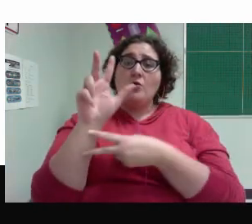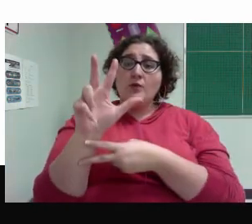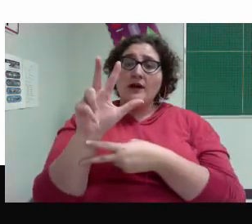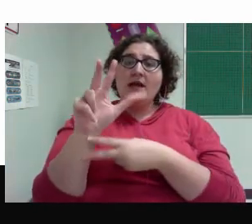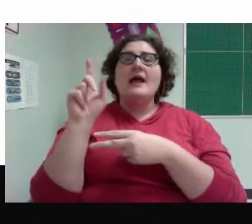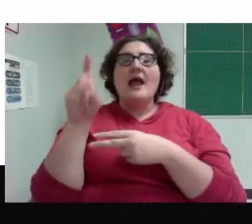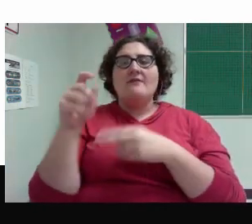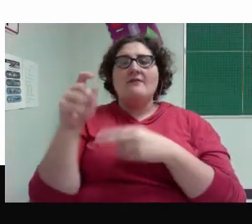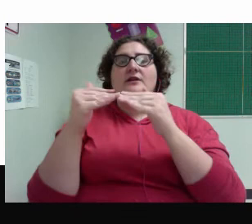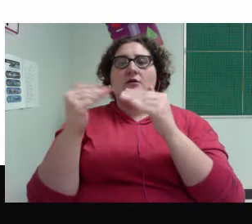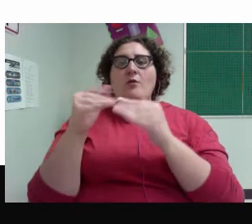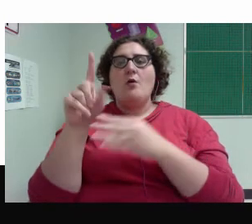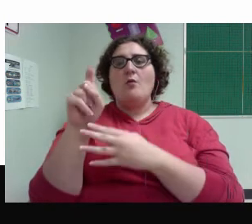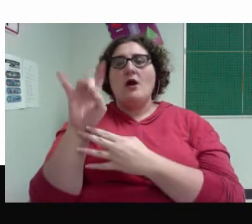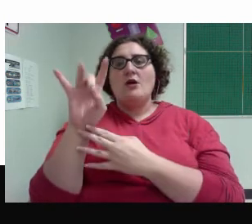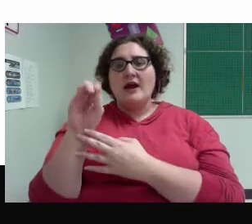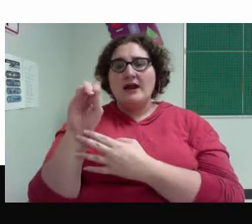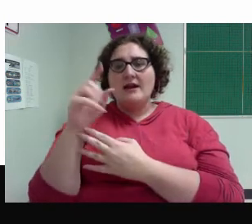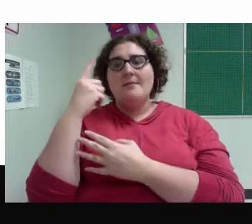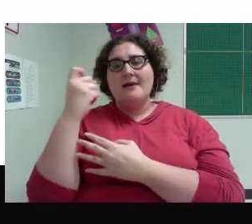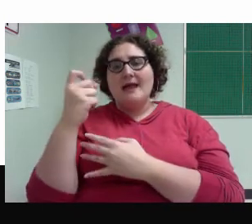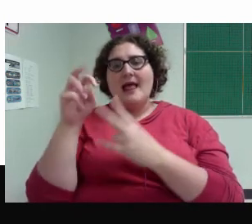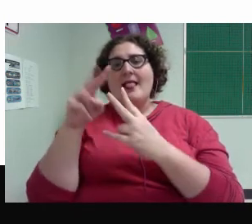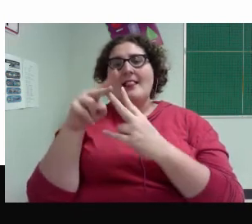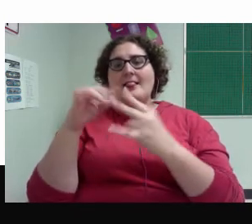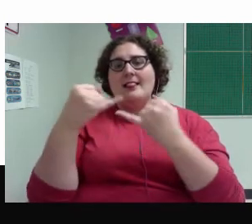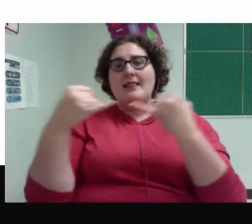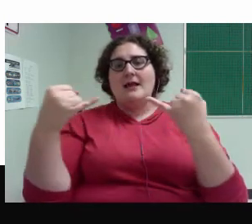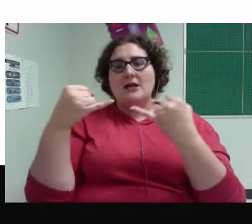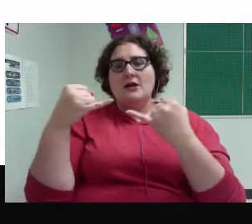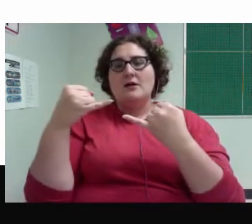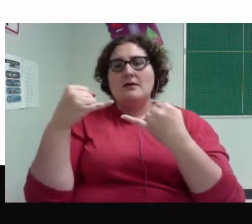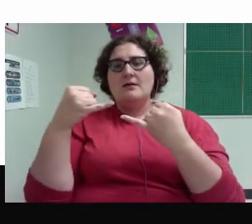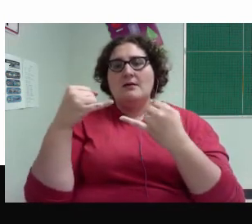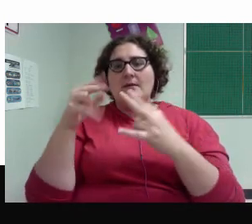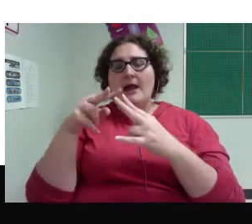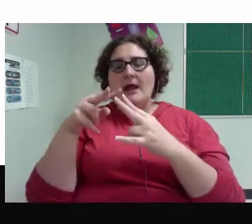3 also equals 180 because they form a linear pair.